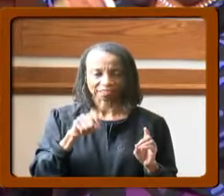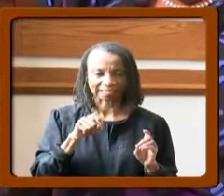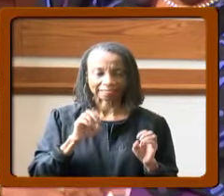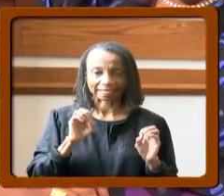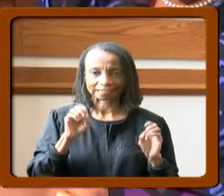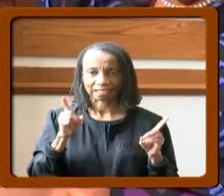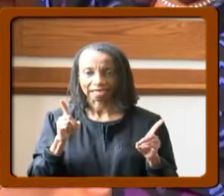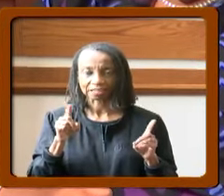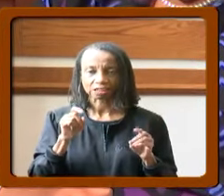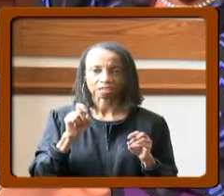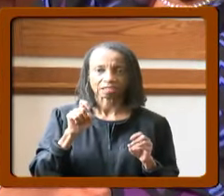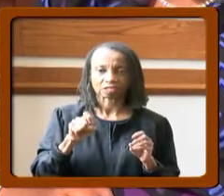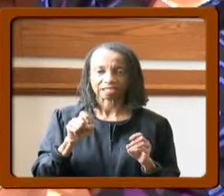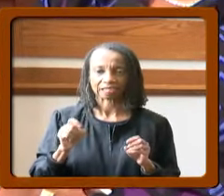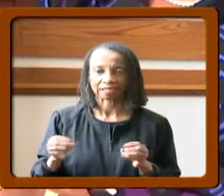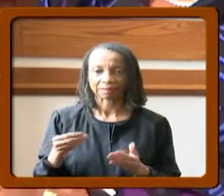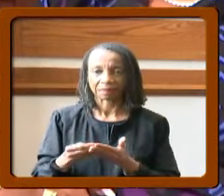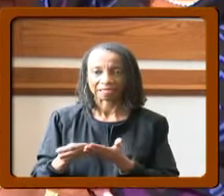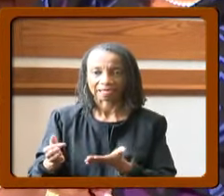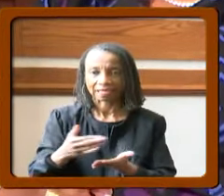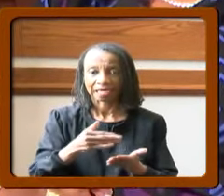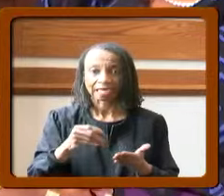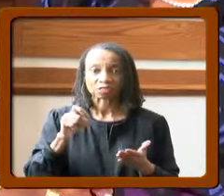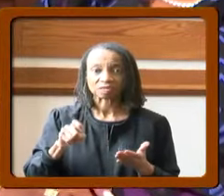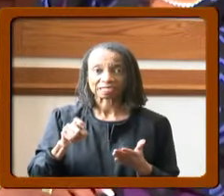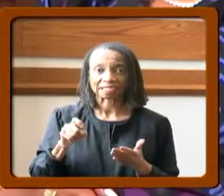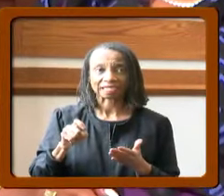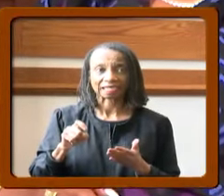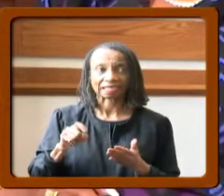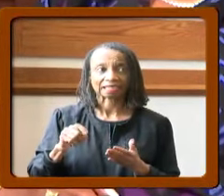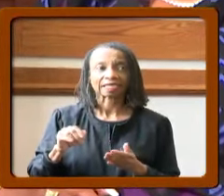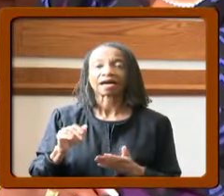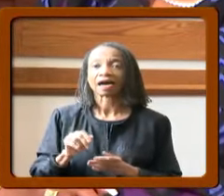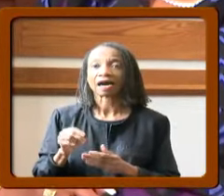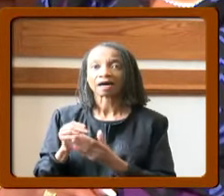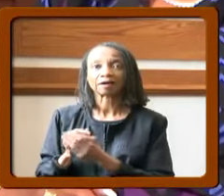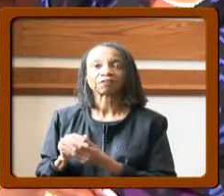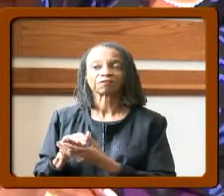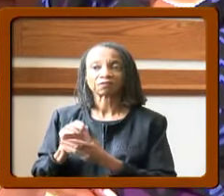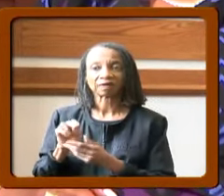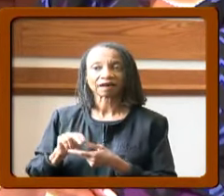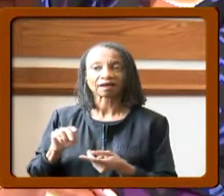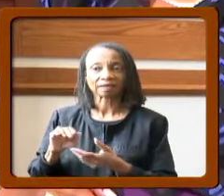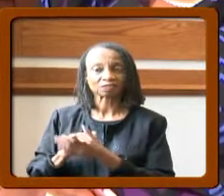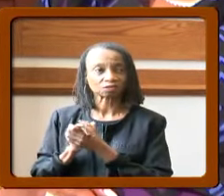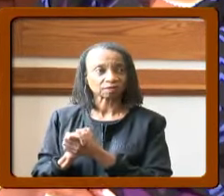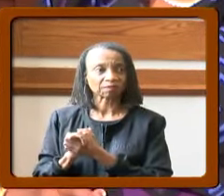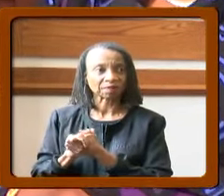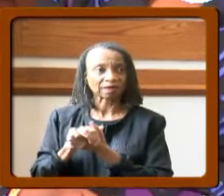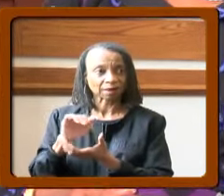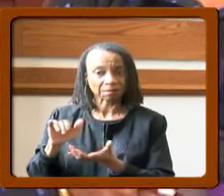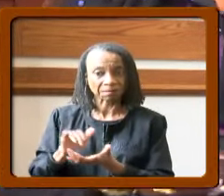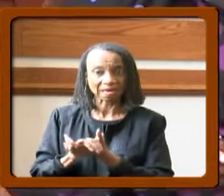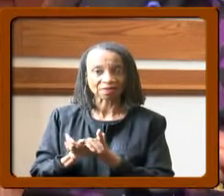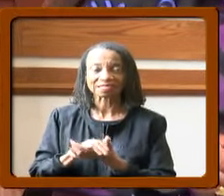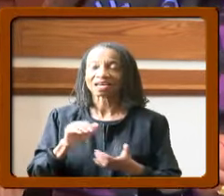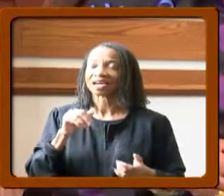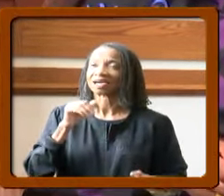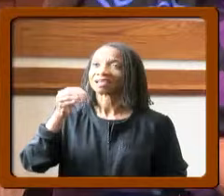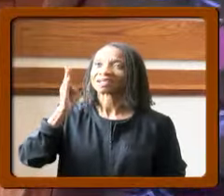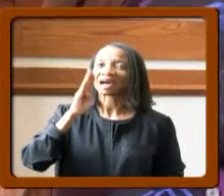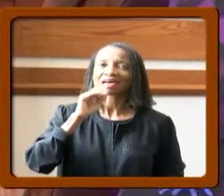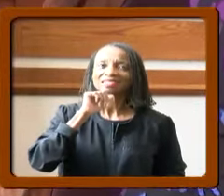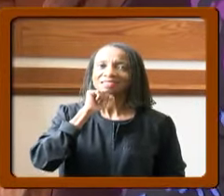a salary, and because you needed a companion, you took a leap of faith. I'm telling you that God isn't the only